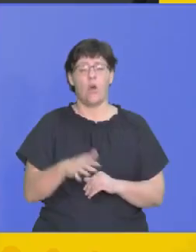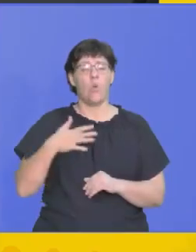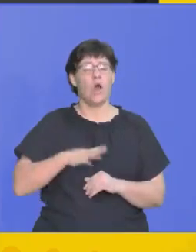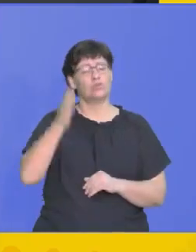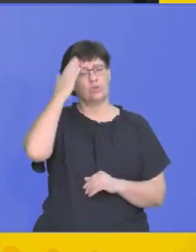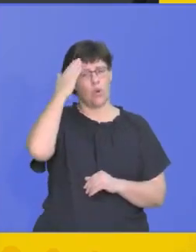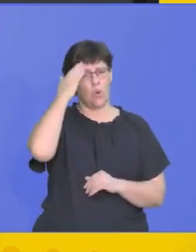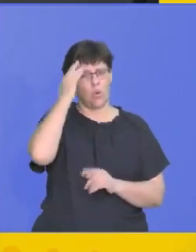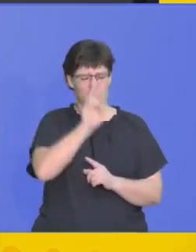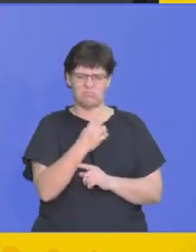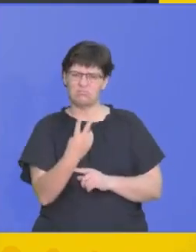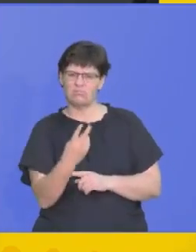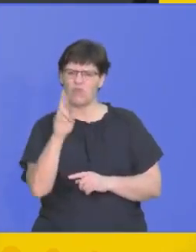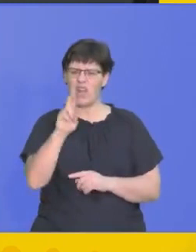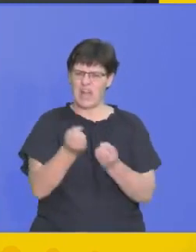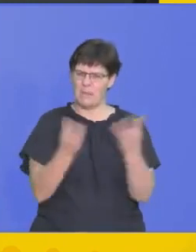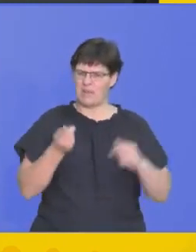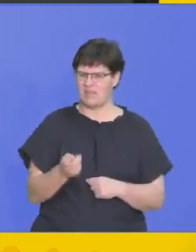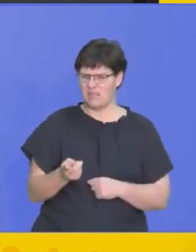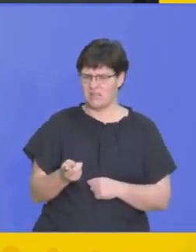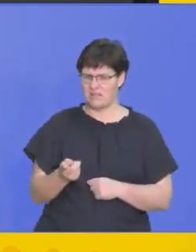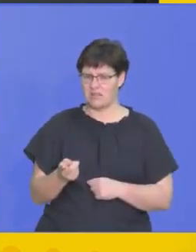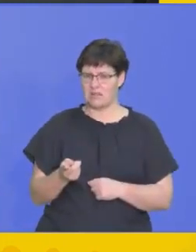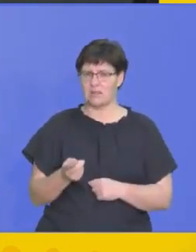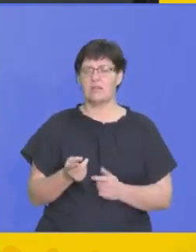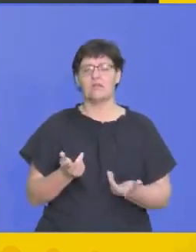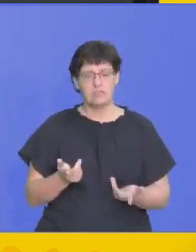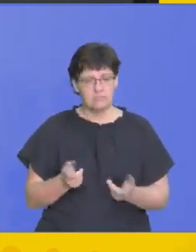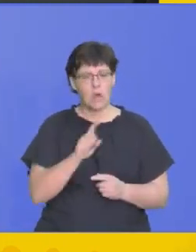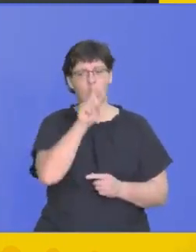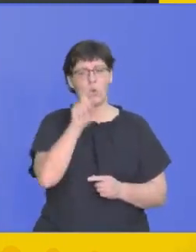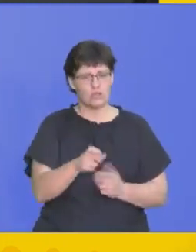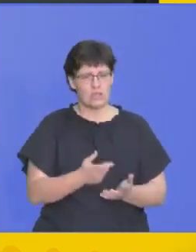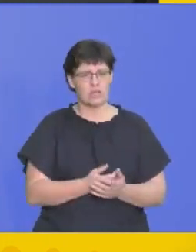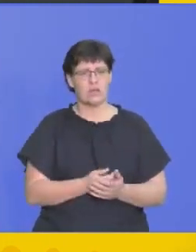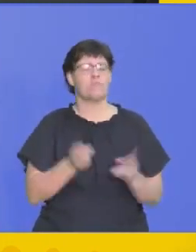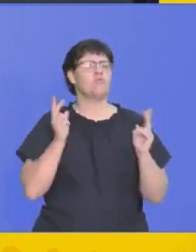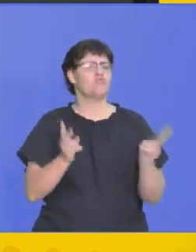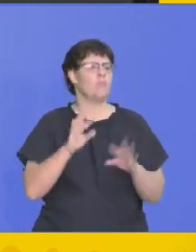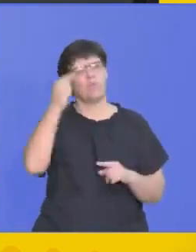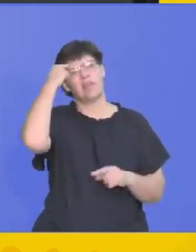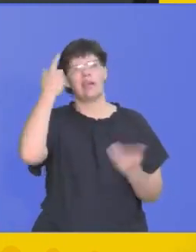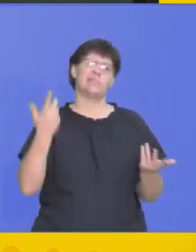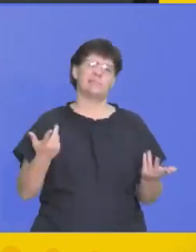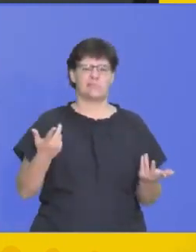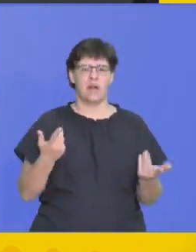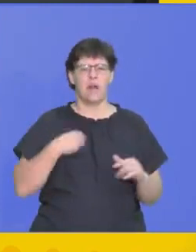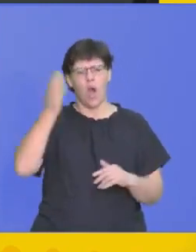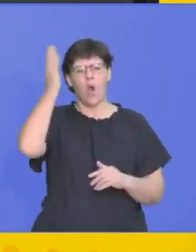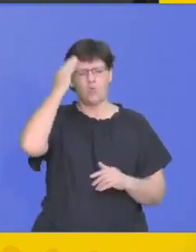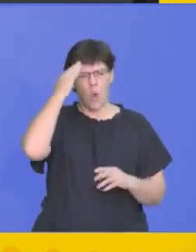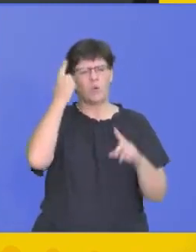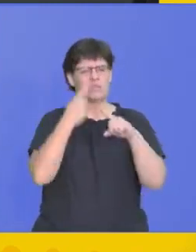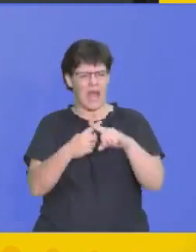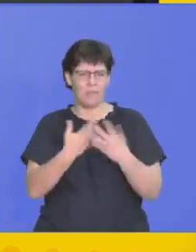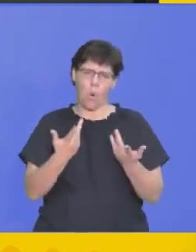of questions, you normally think to yourself, I know I've got to multiply or divide, and I never quite know which one. So what I